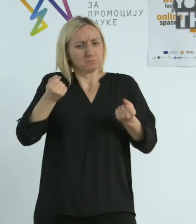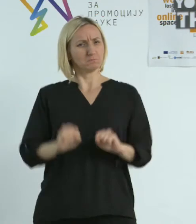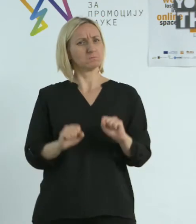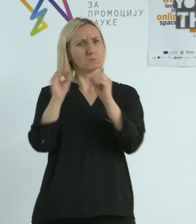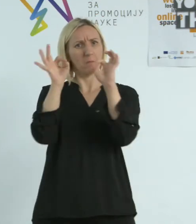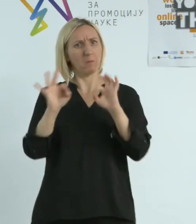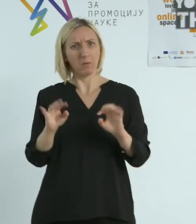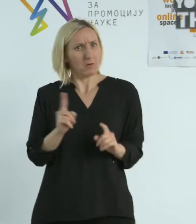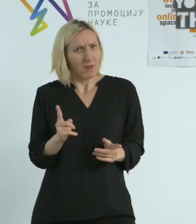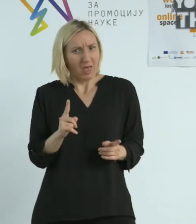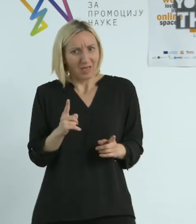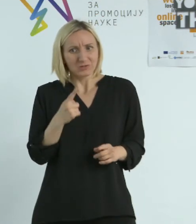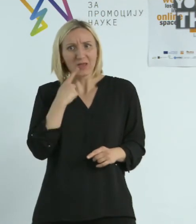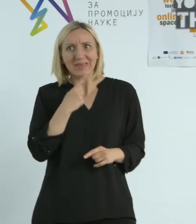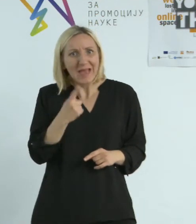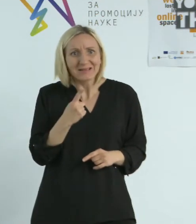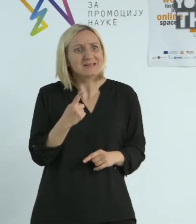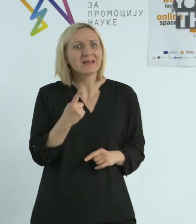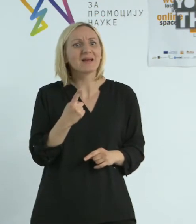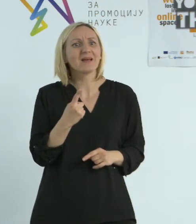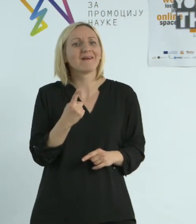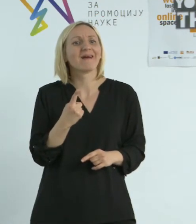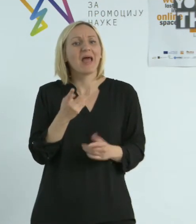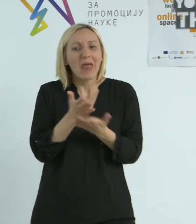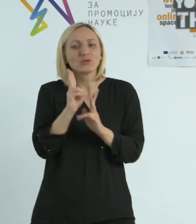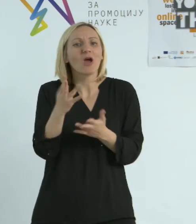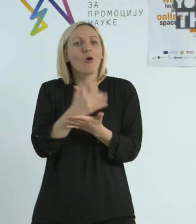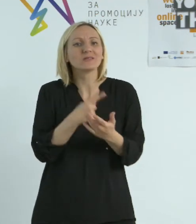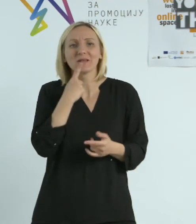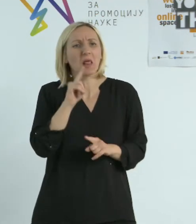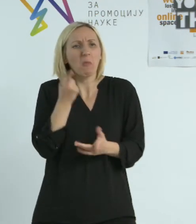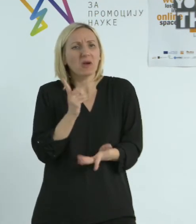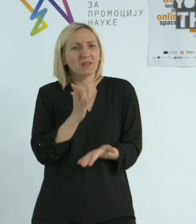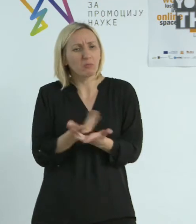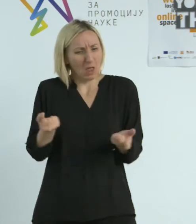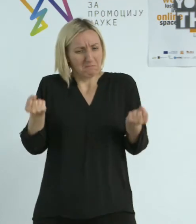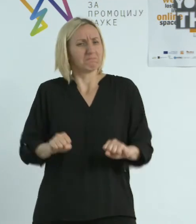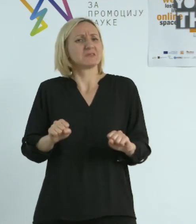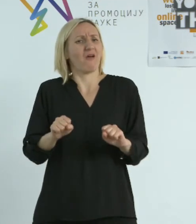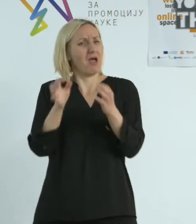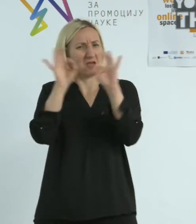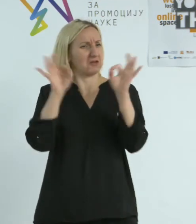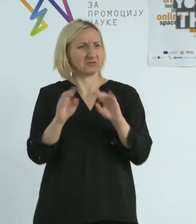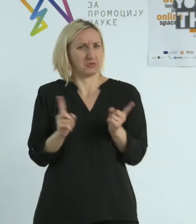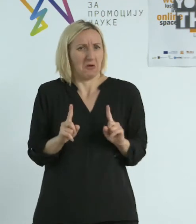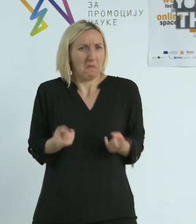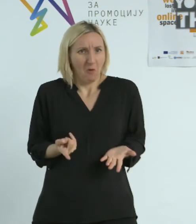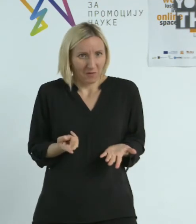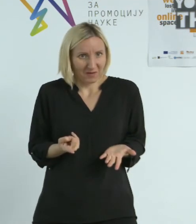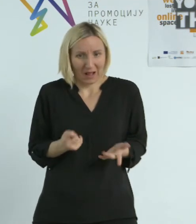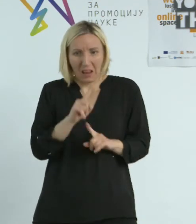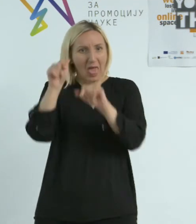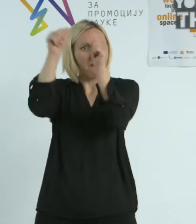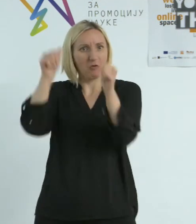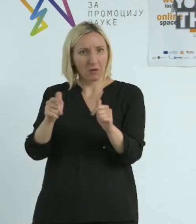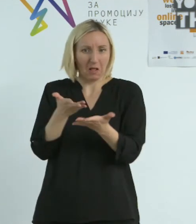very good quality. So language style doesn't have to be formal, because we usually think if it's in non-formal